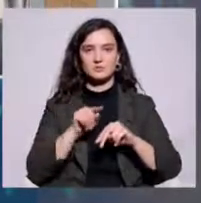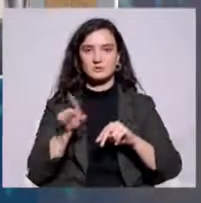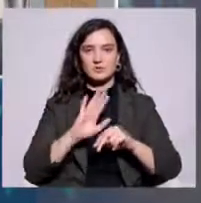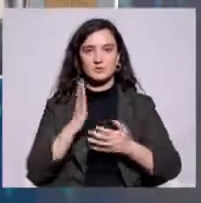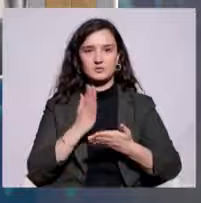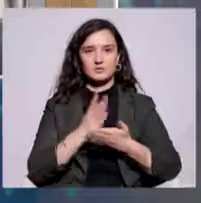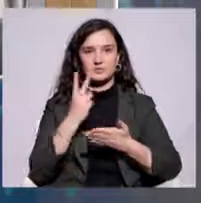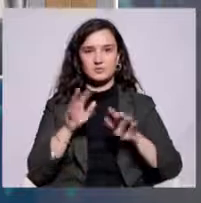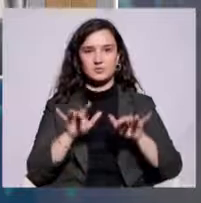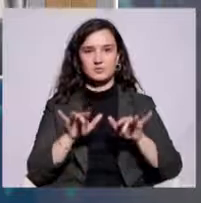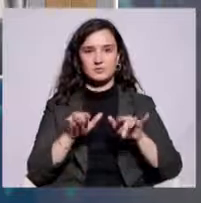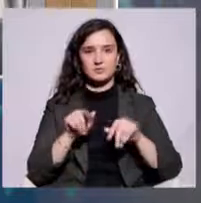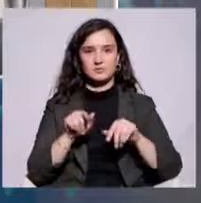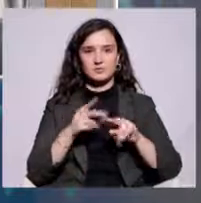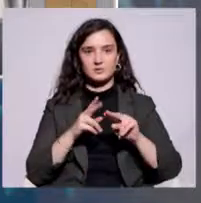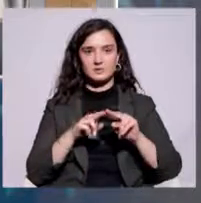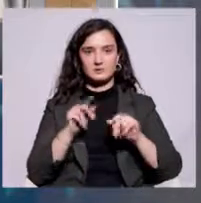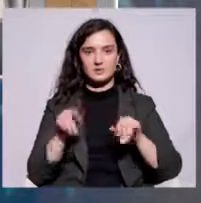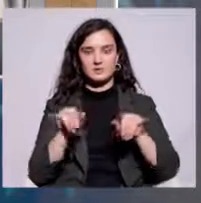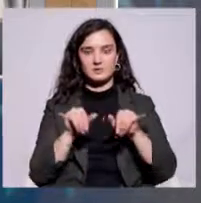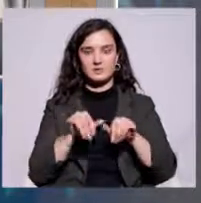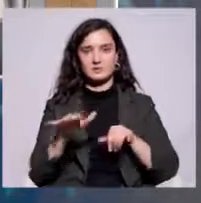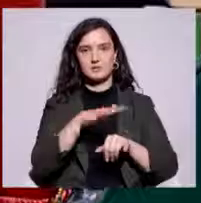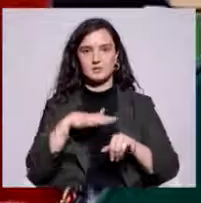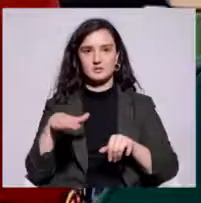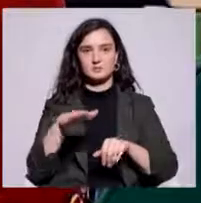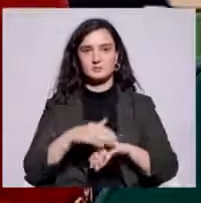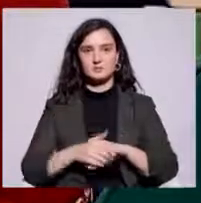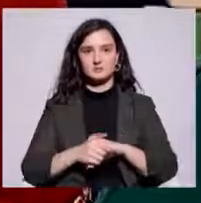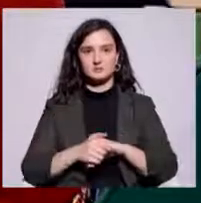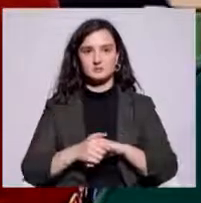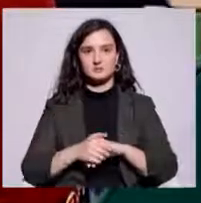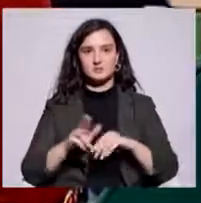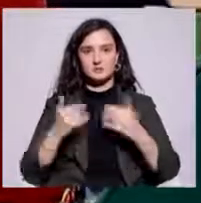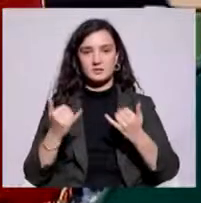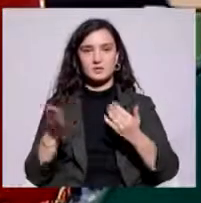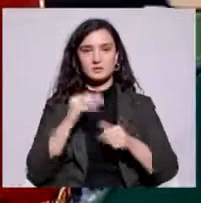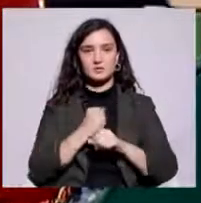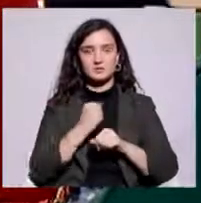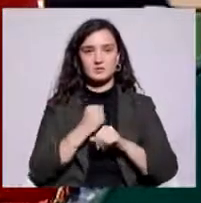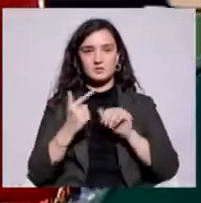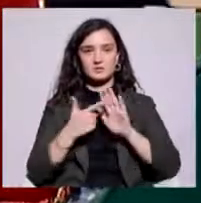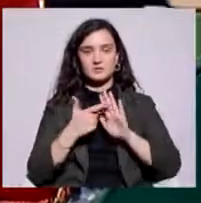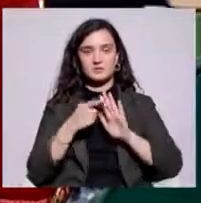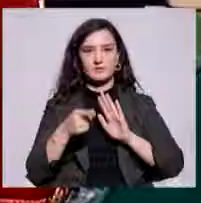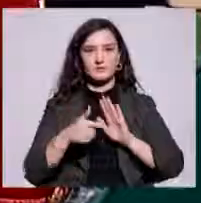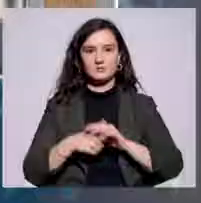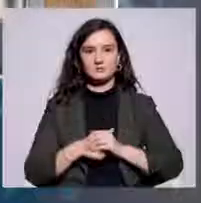are not 2 computers on the desk. And now let's do the 7th